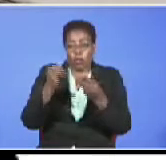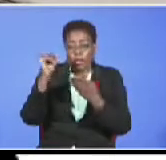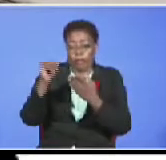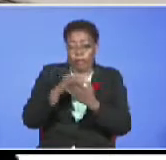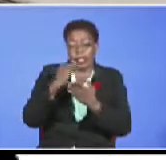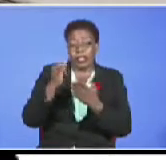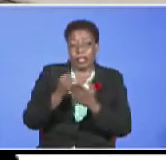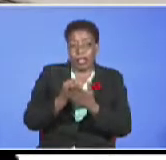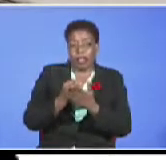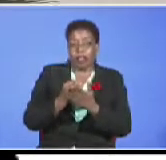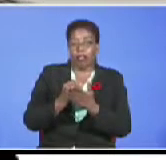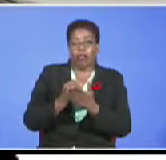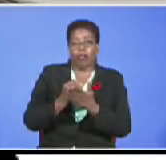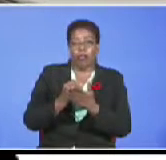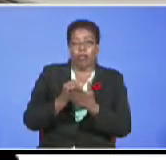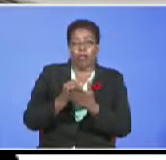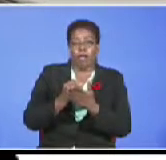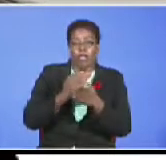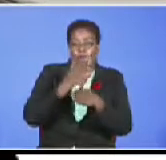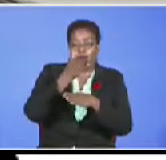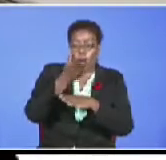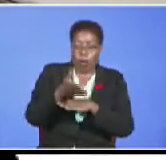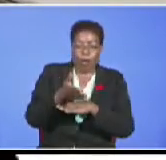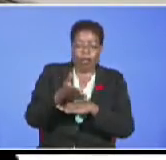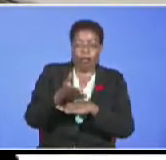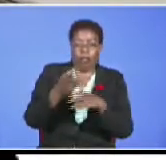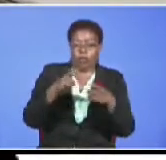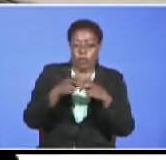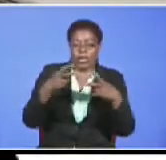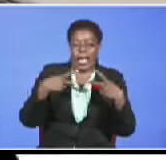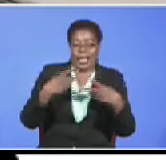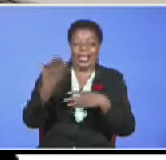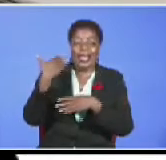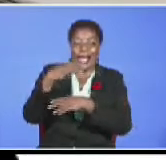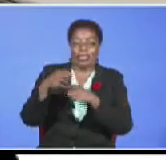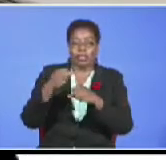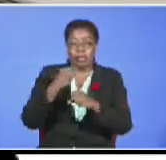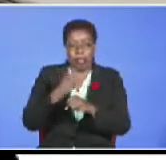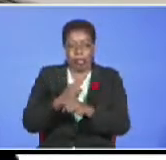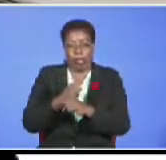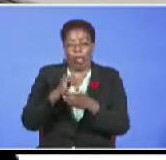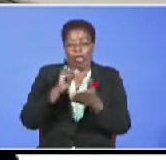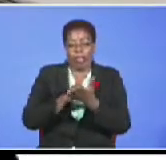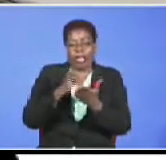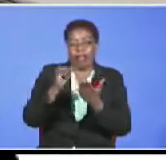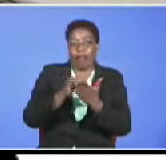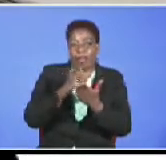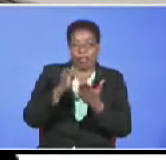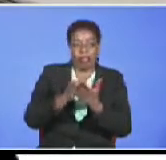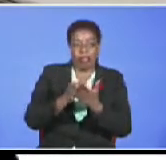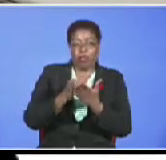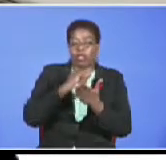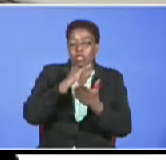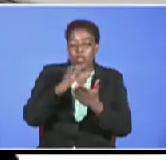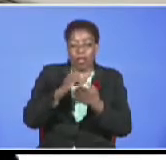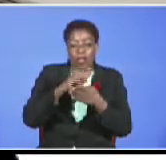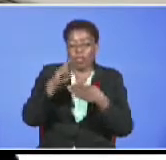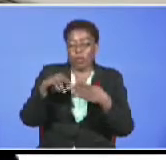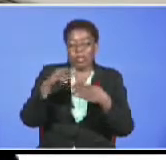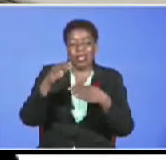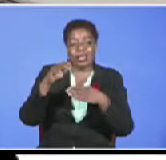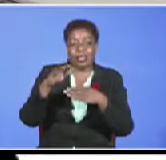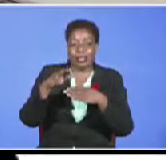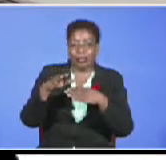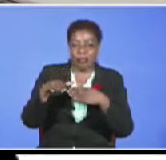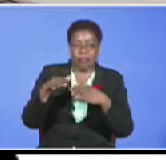investigation, a total review over all of the allegations of last year. That investigation was inconclusive, as the JCNP